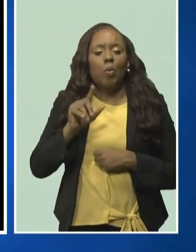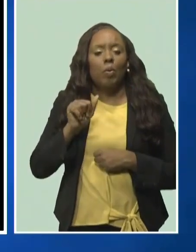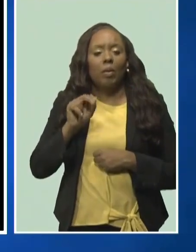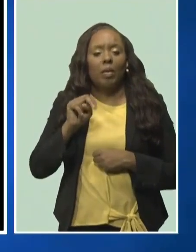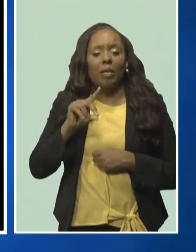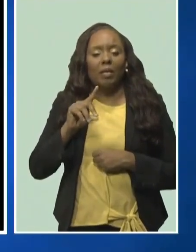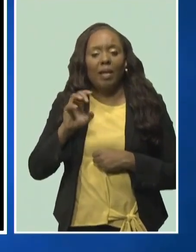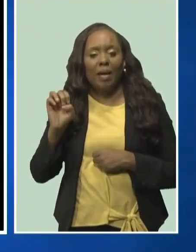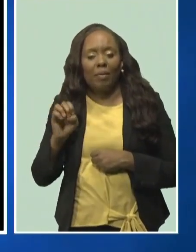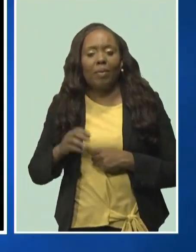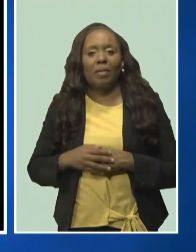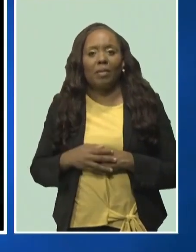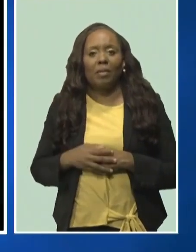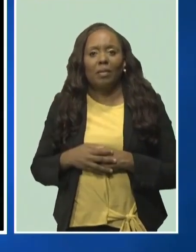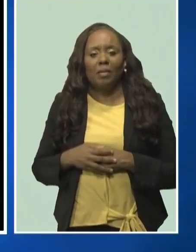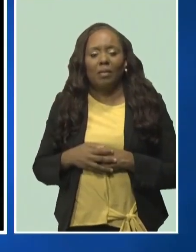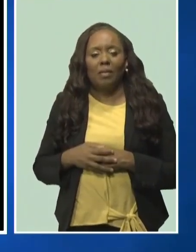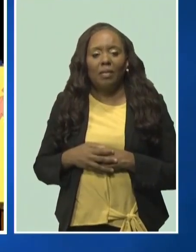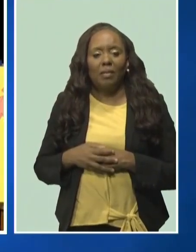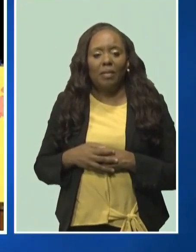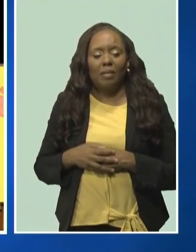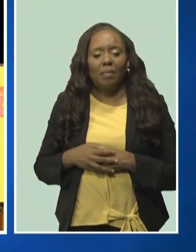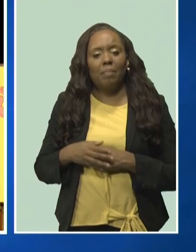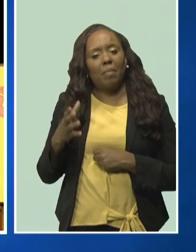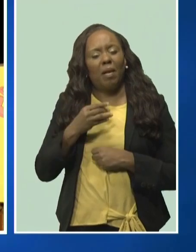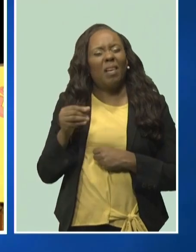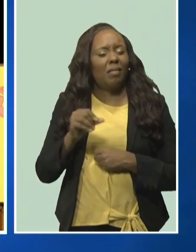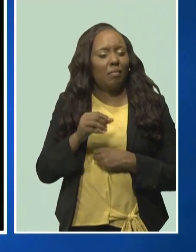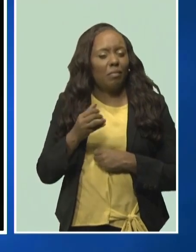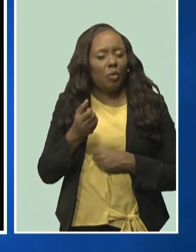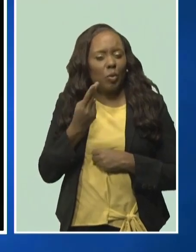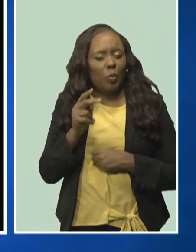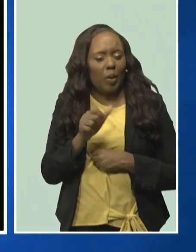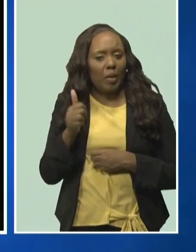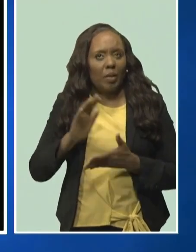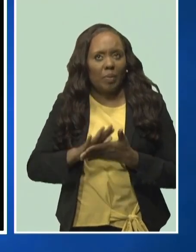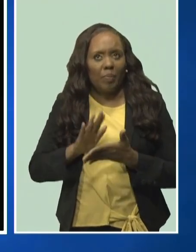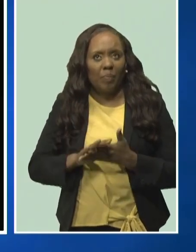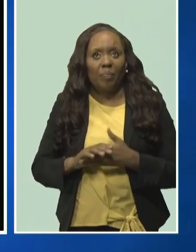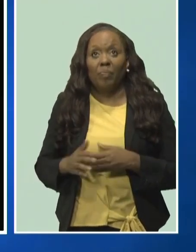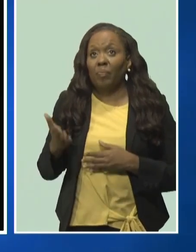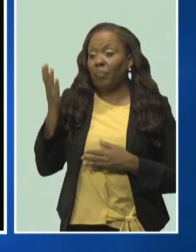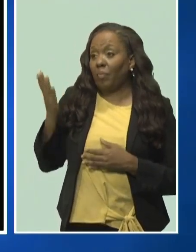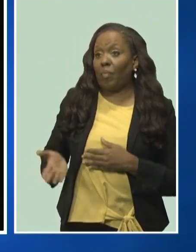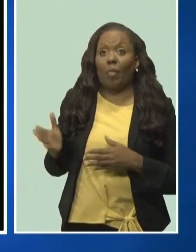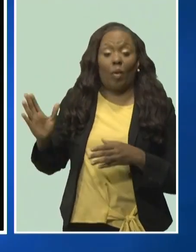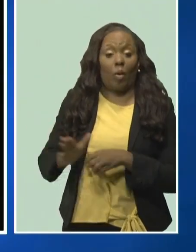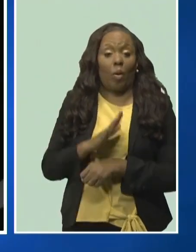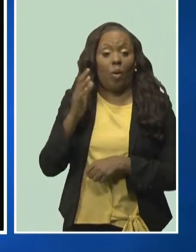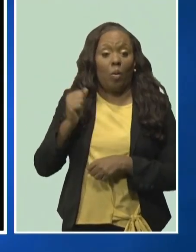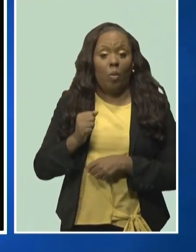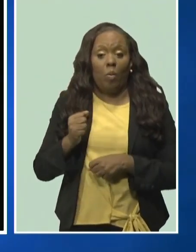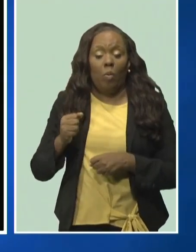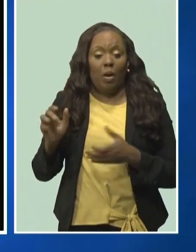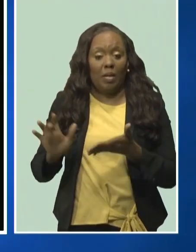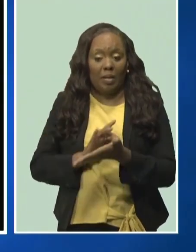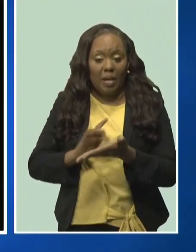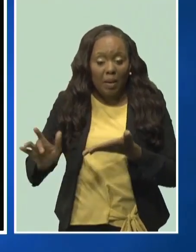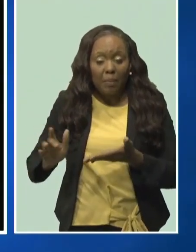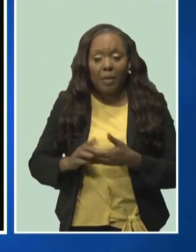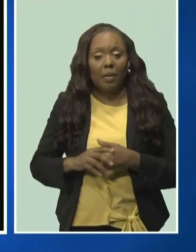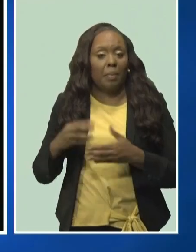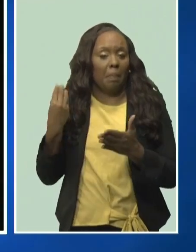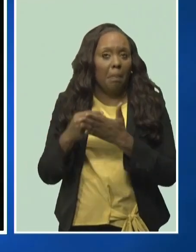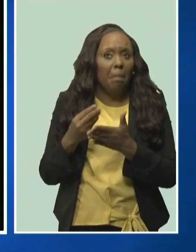Hinesbury, and Cuthbertmore Primary School. Third place, Jarrah Scott, who won an 8-inch tablet, $500 in cash from